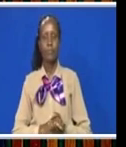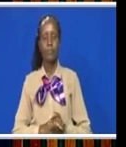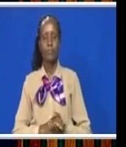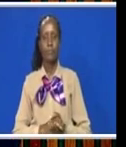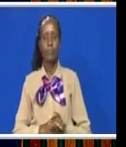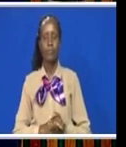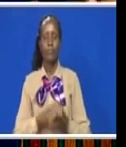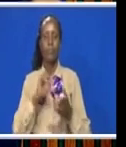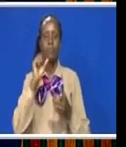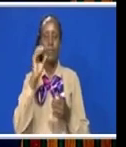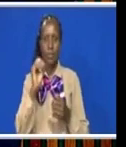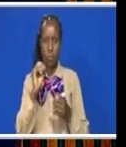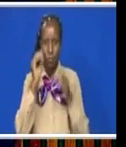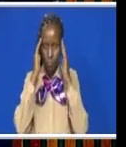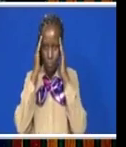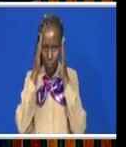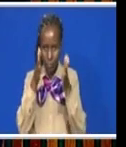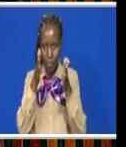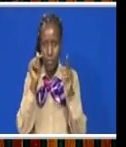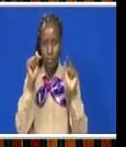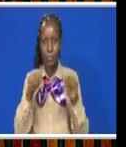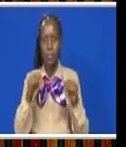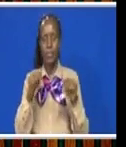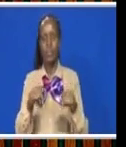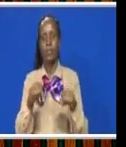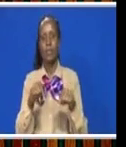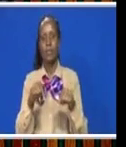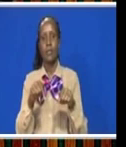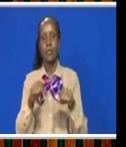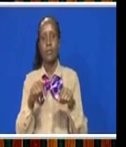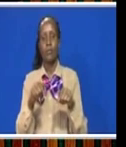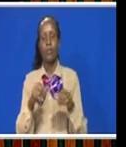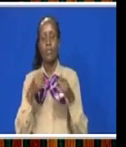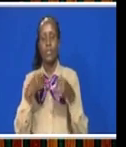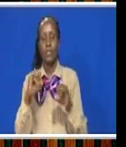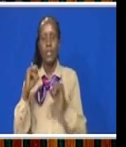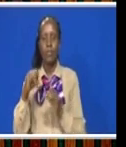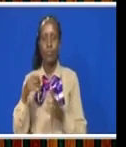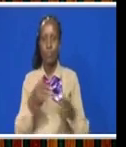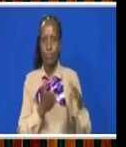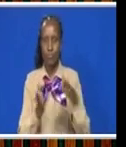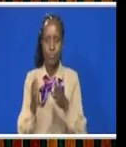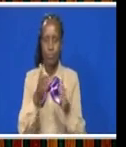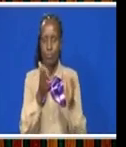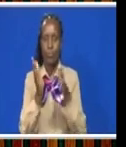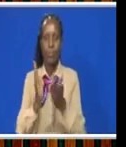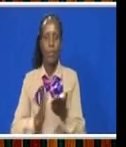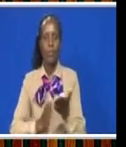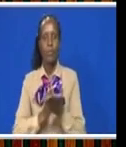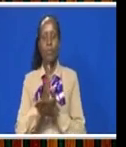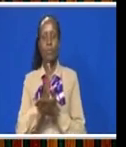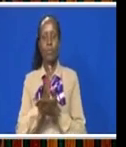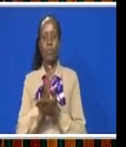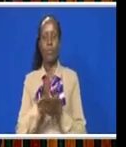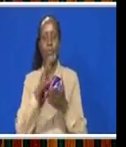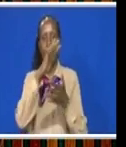So our focus today, we are going to navigate through the periodic